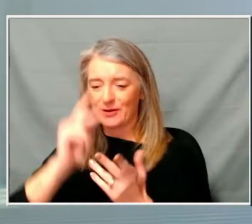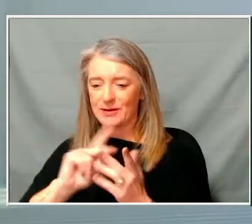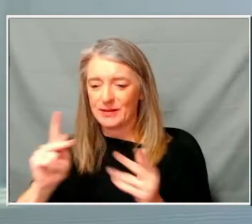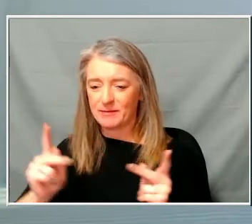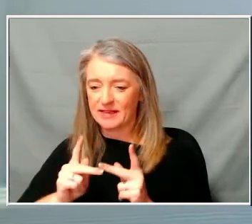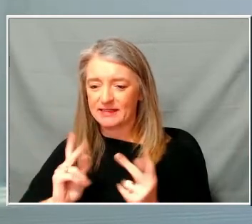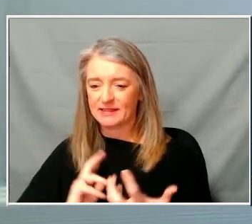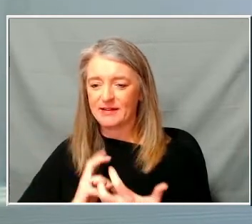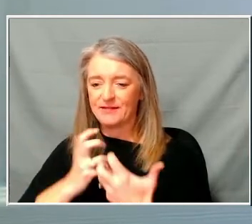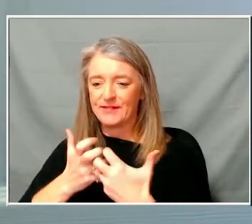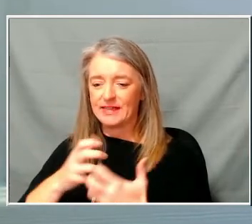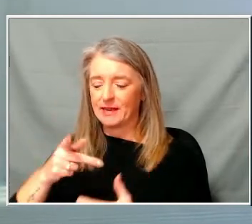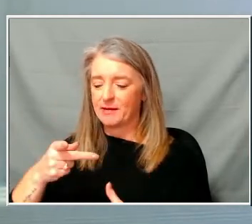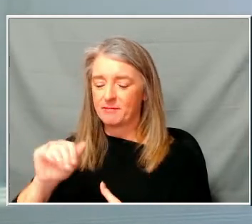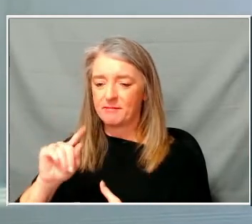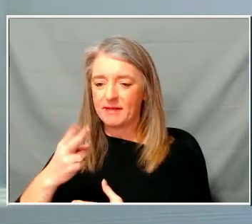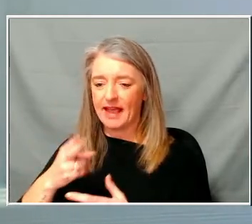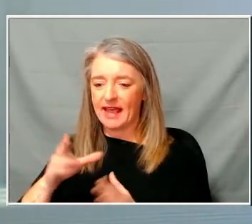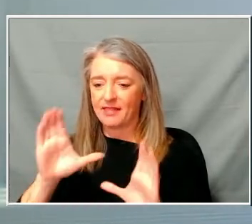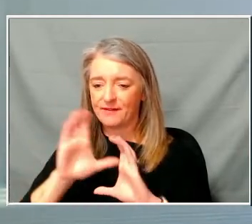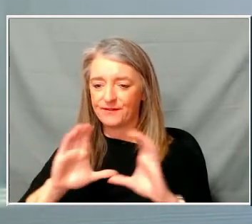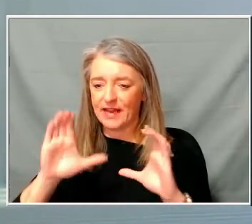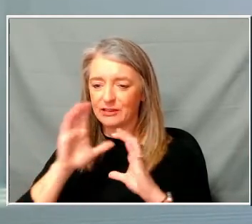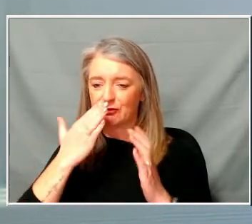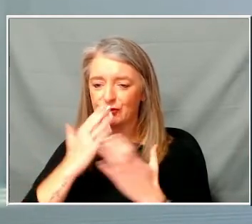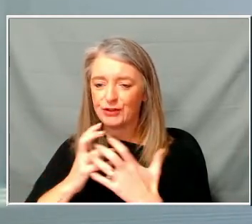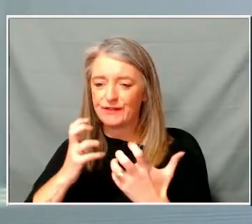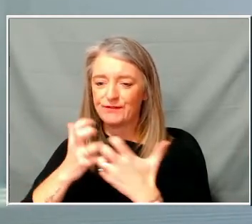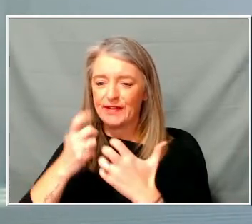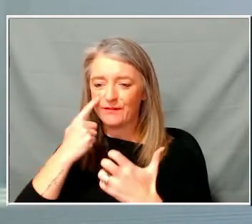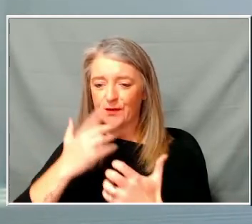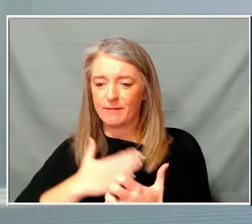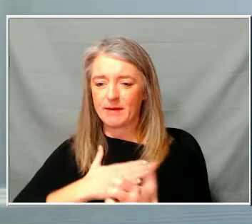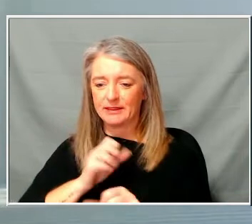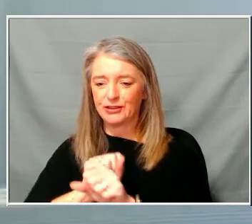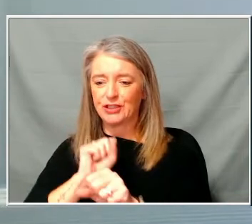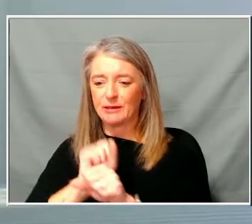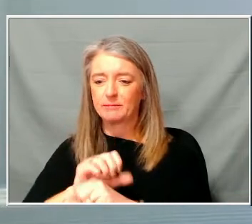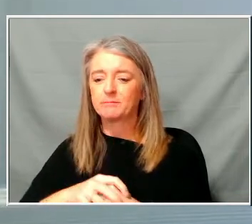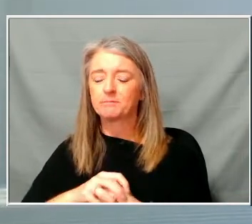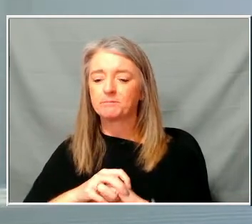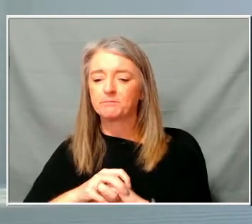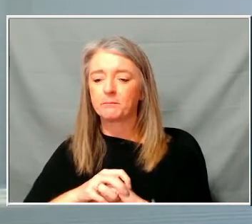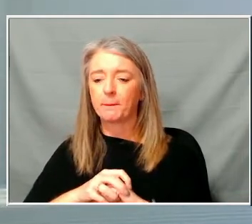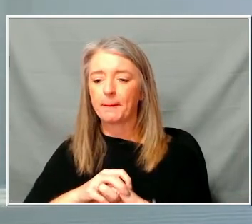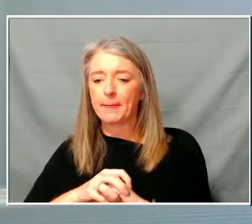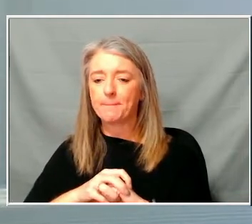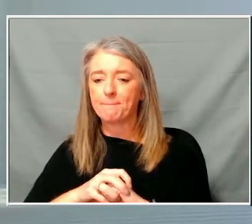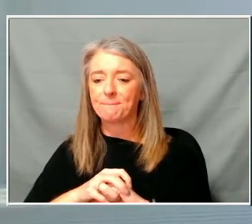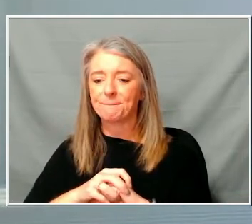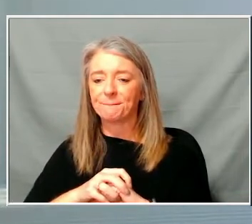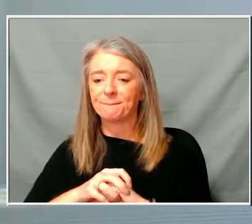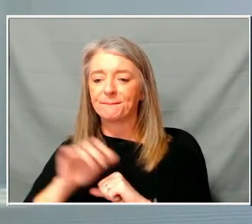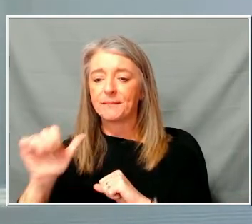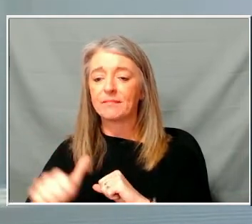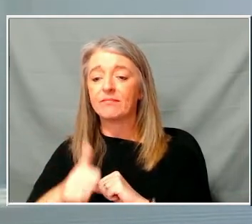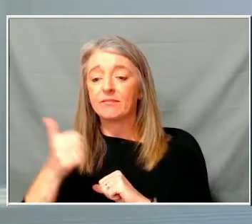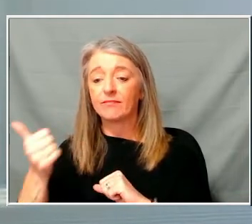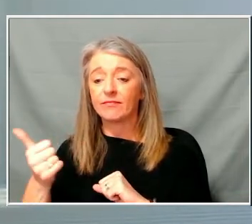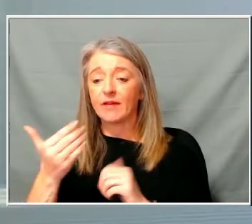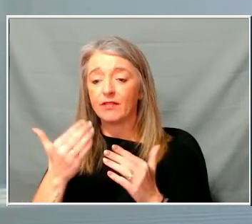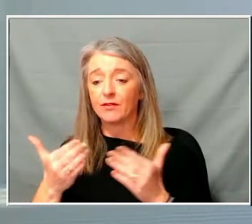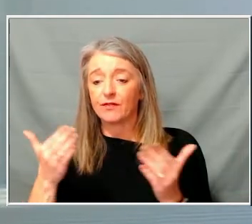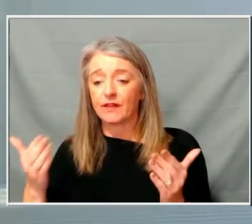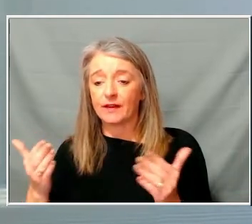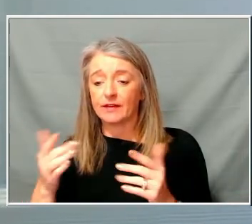a Pathfinder is pretty good fit. But the other thing that he said